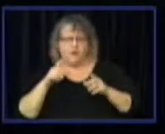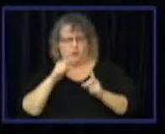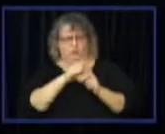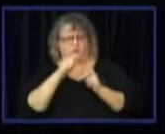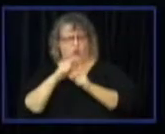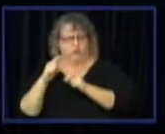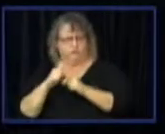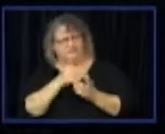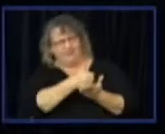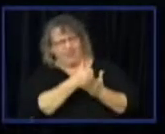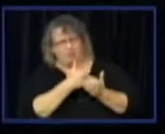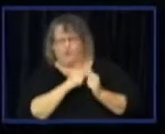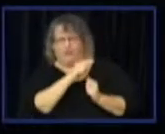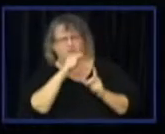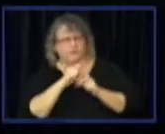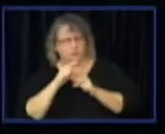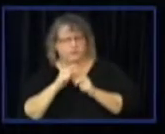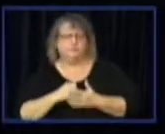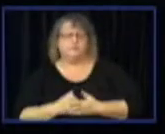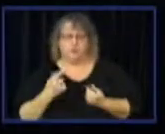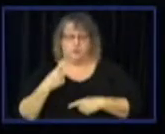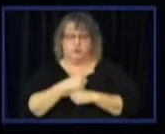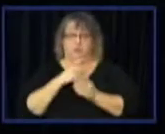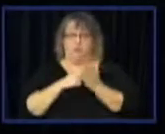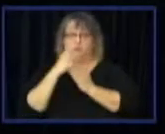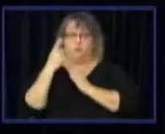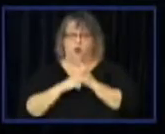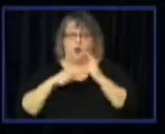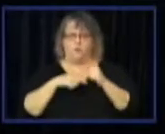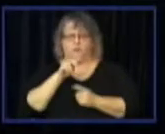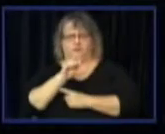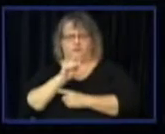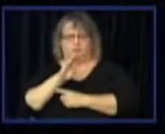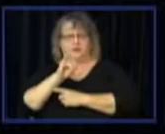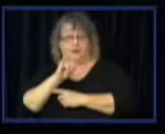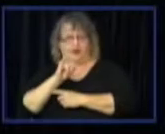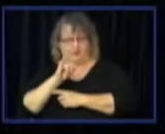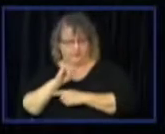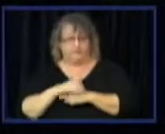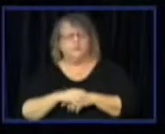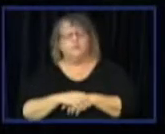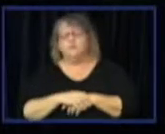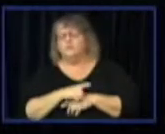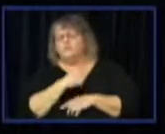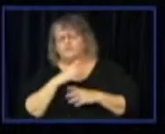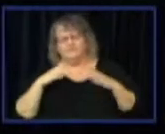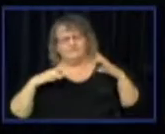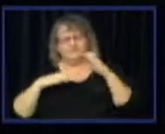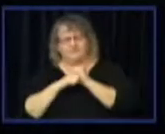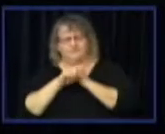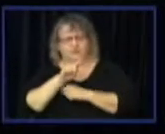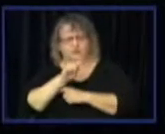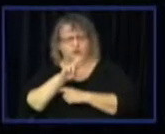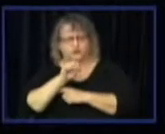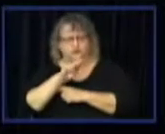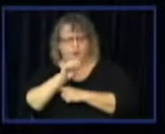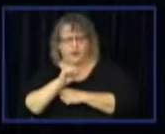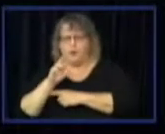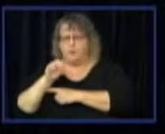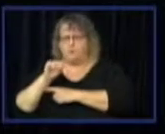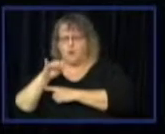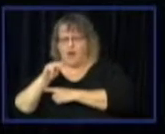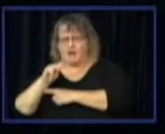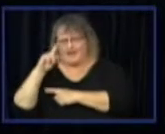terms, and help us out with this. So today's program is on traumatic brain injury. So what is traumatic brain